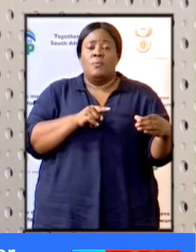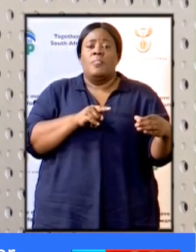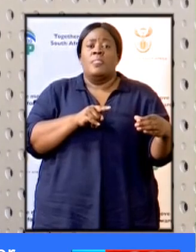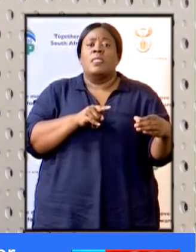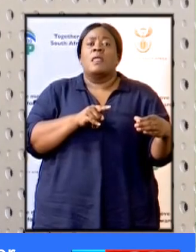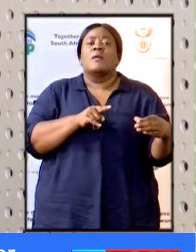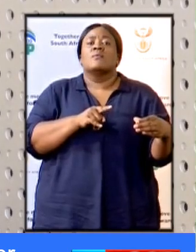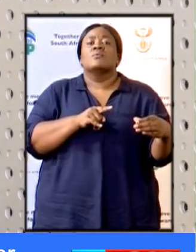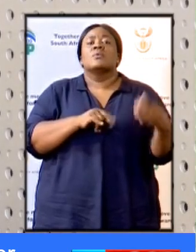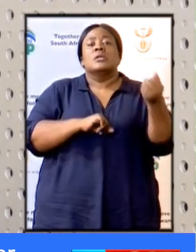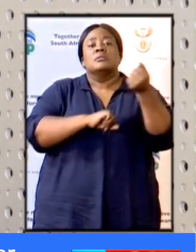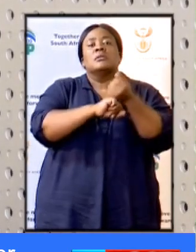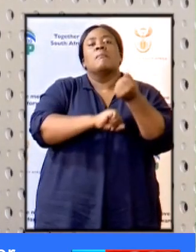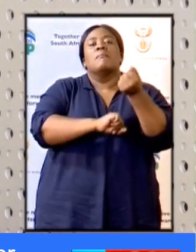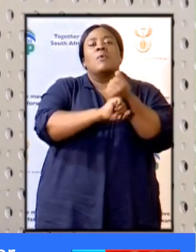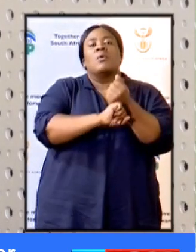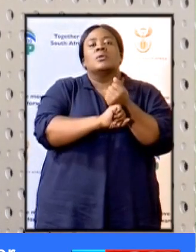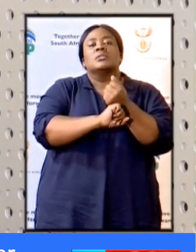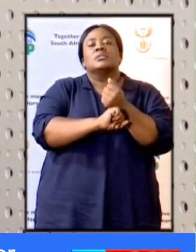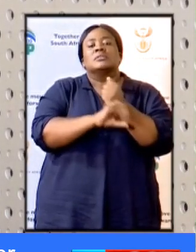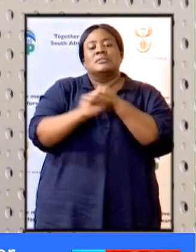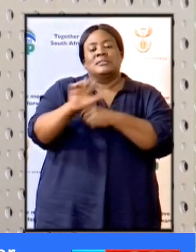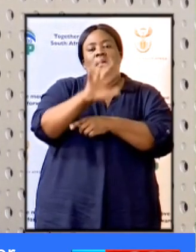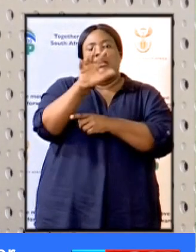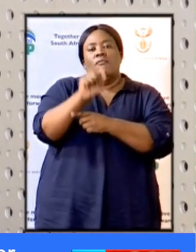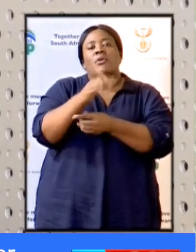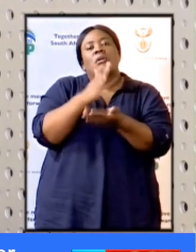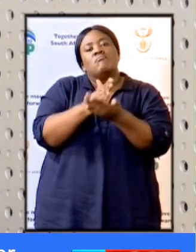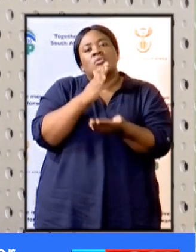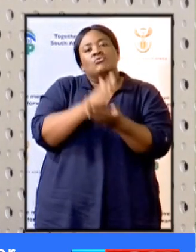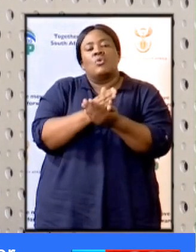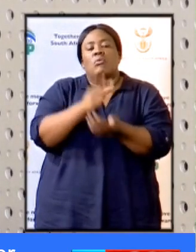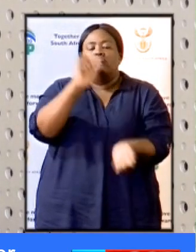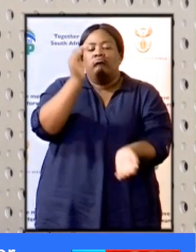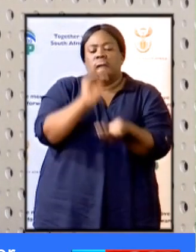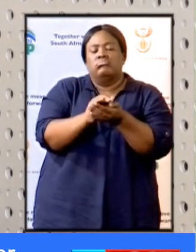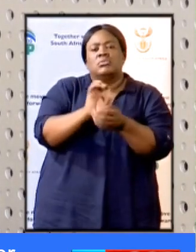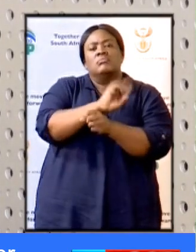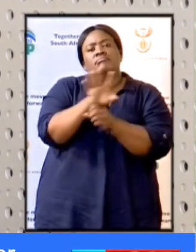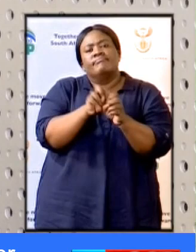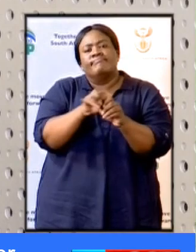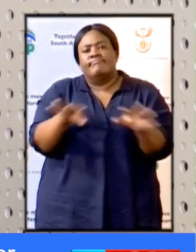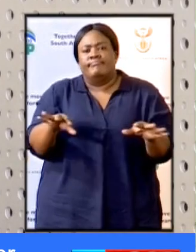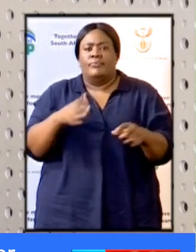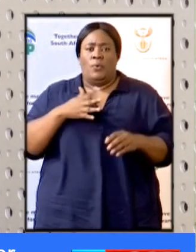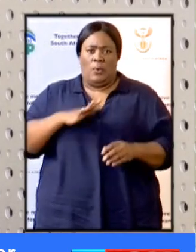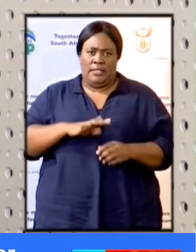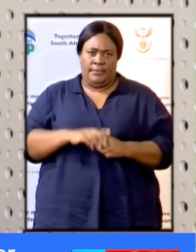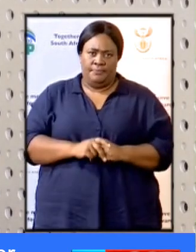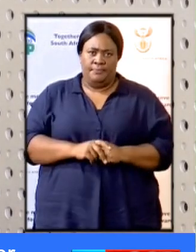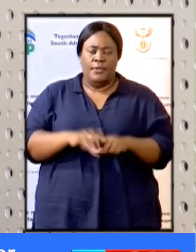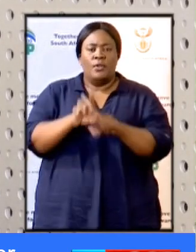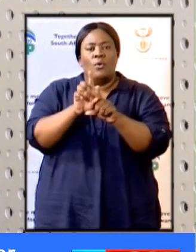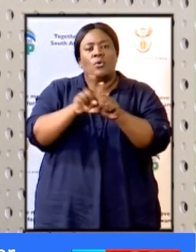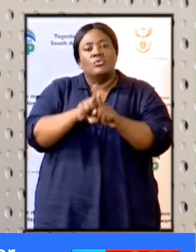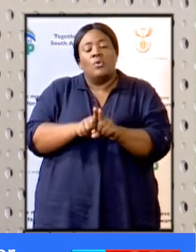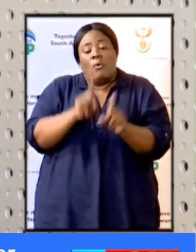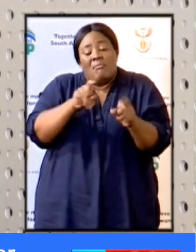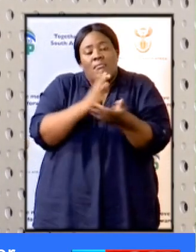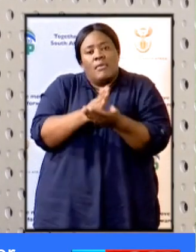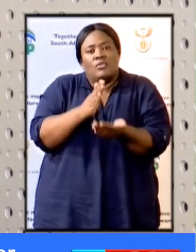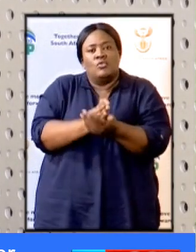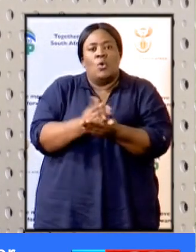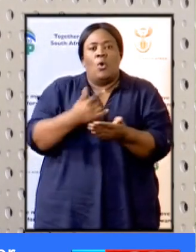towards the lowering of infections so that we don't contribute towards infections. We also ensure the safety of our learners